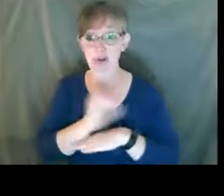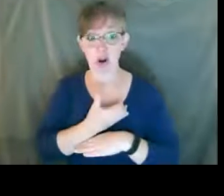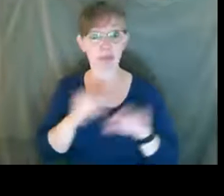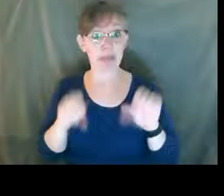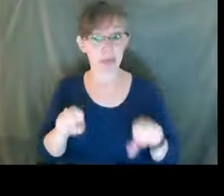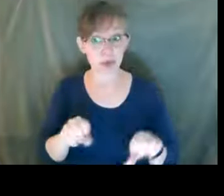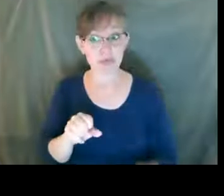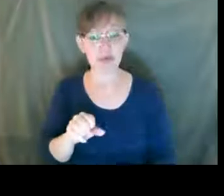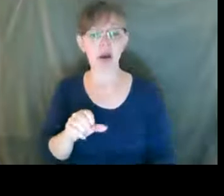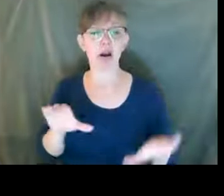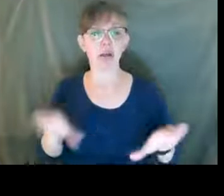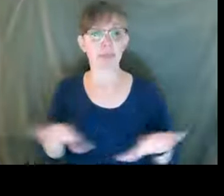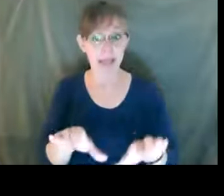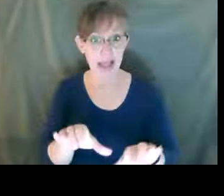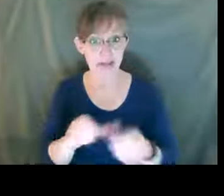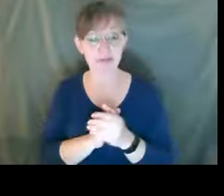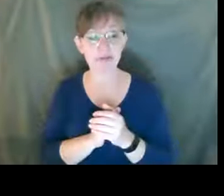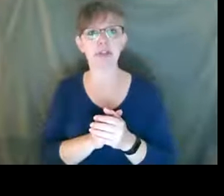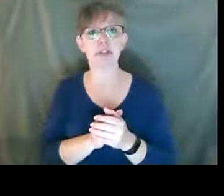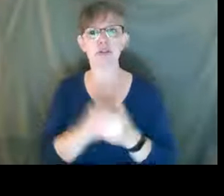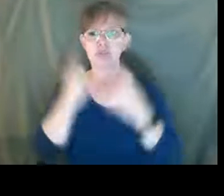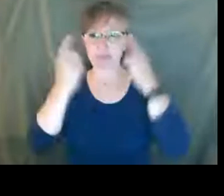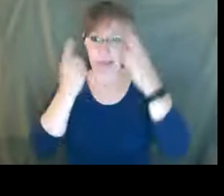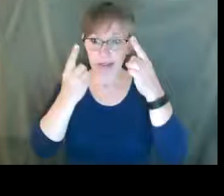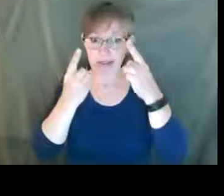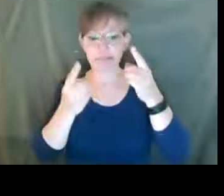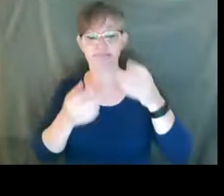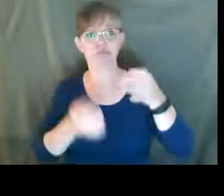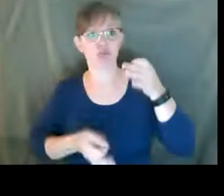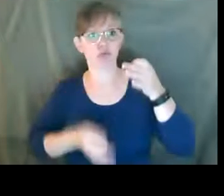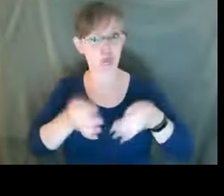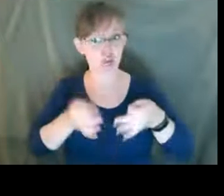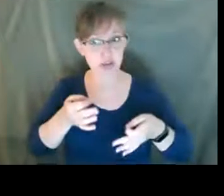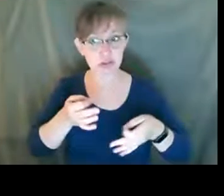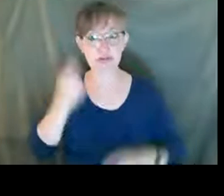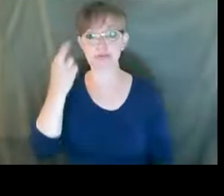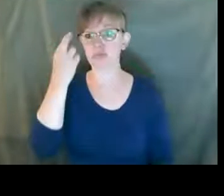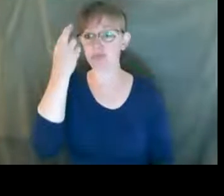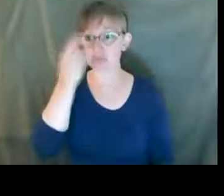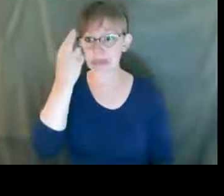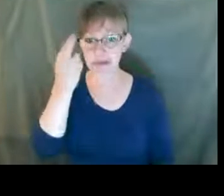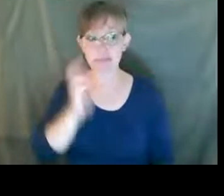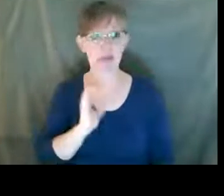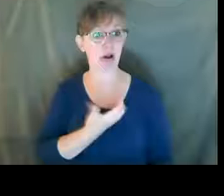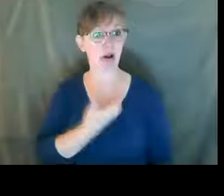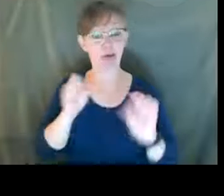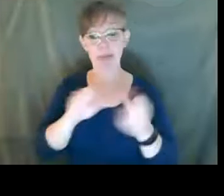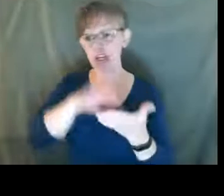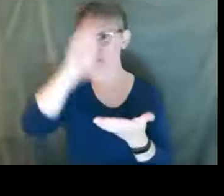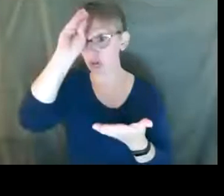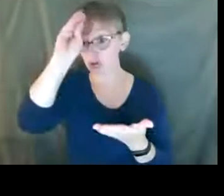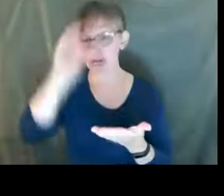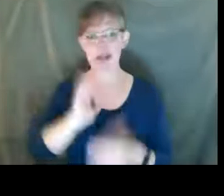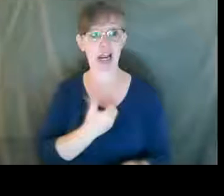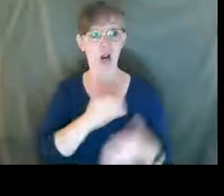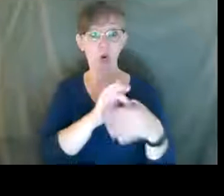cognition. It impairs judgment, our reasoning, our ability to learn, coordination, memory,